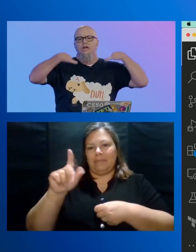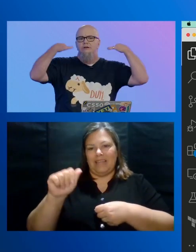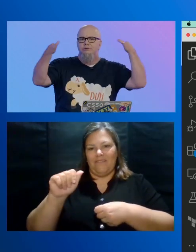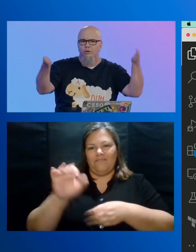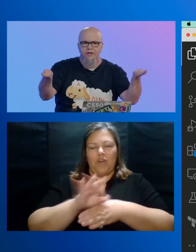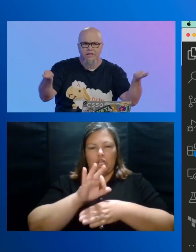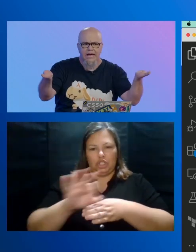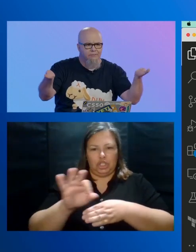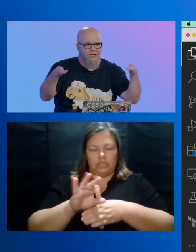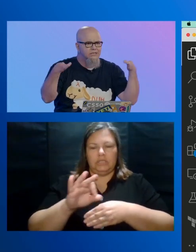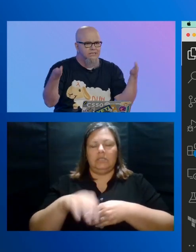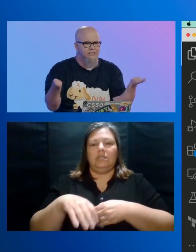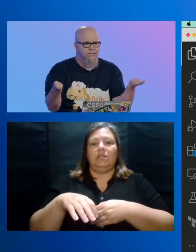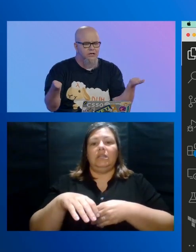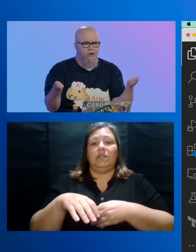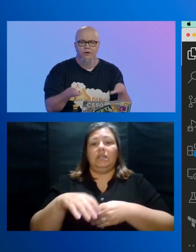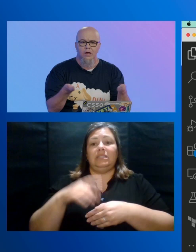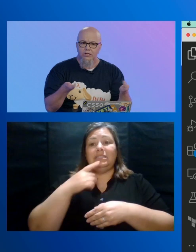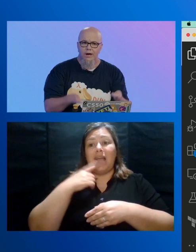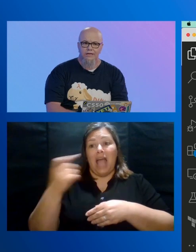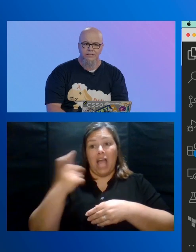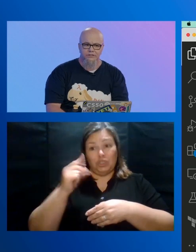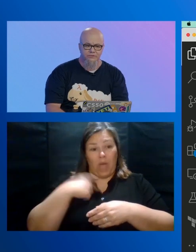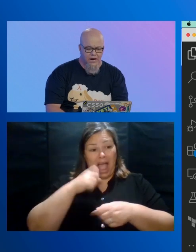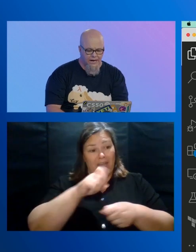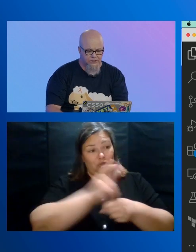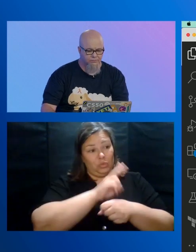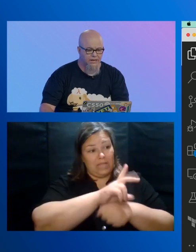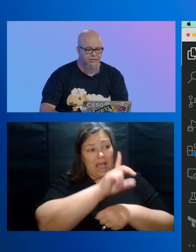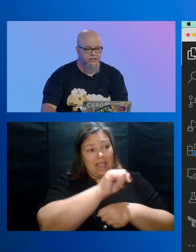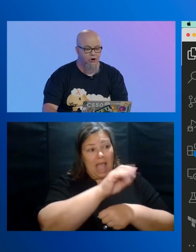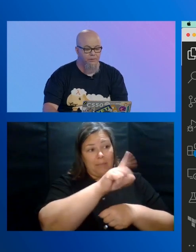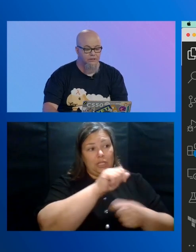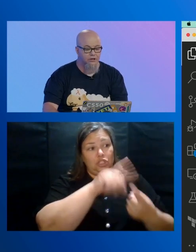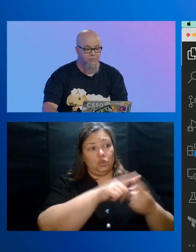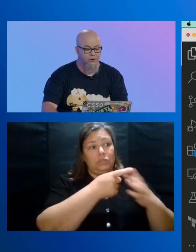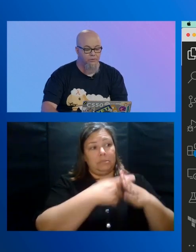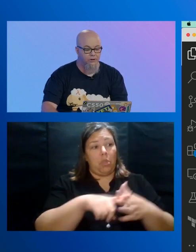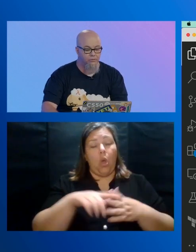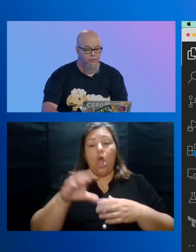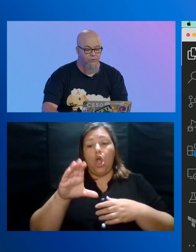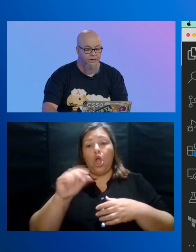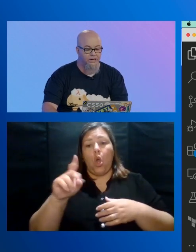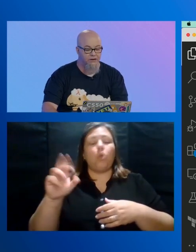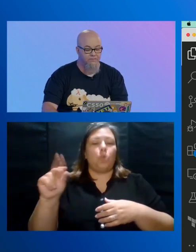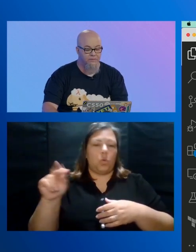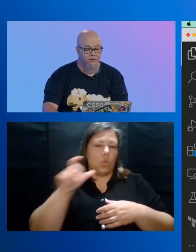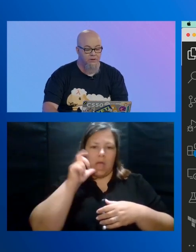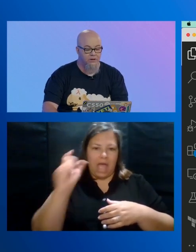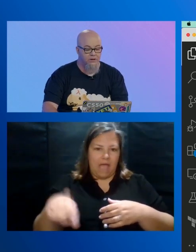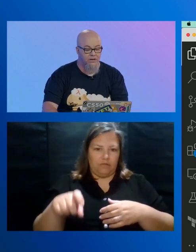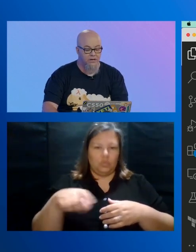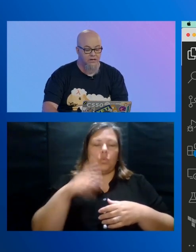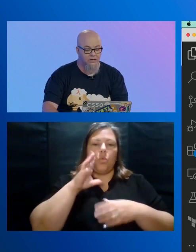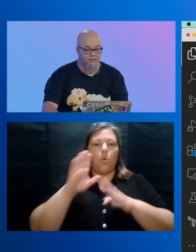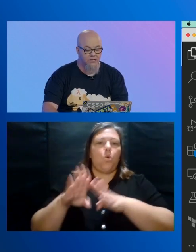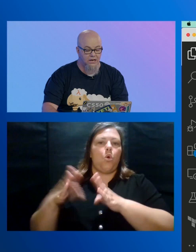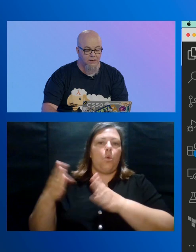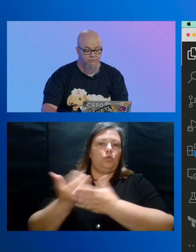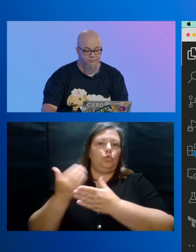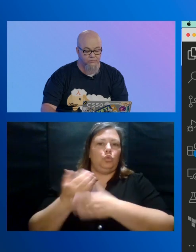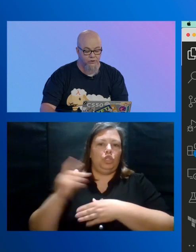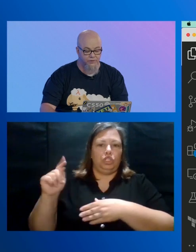to deploy the Lambda to test the code? You actually do not. So I'm going to actually open a terminal real quick here,